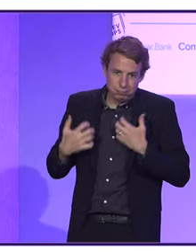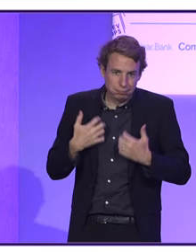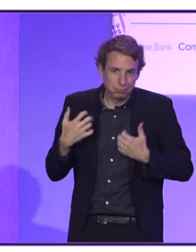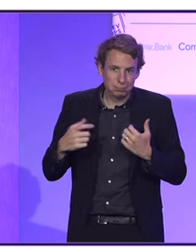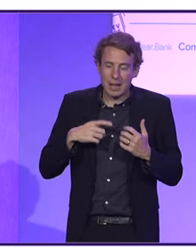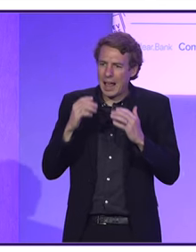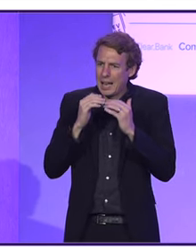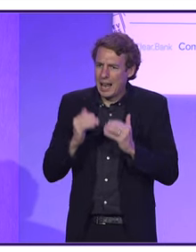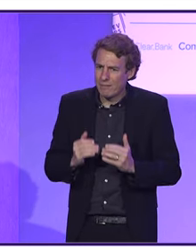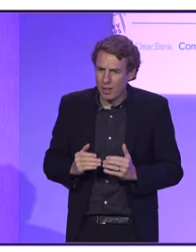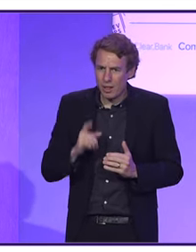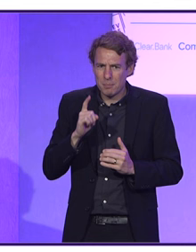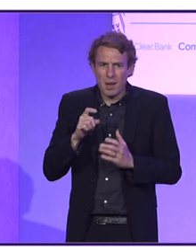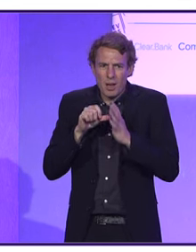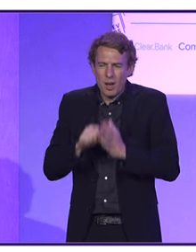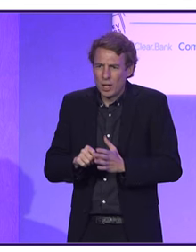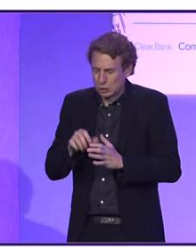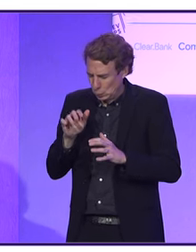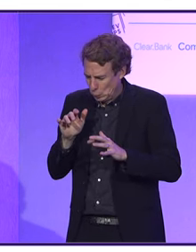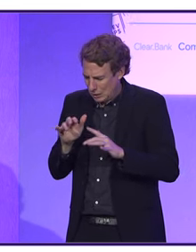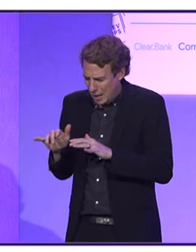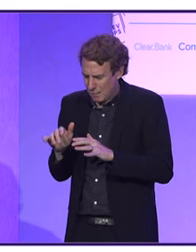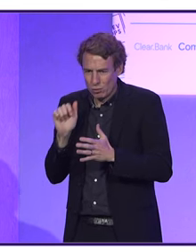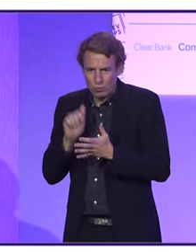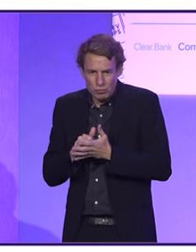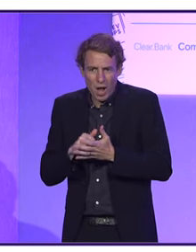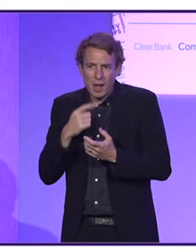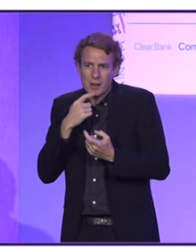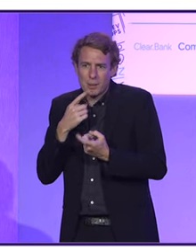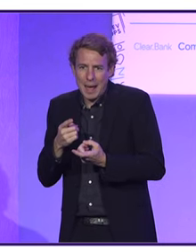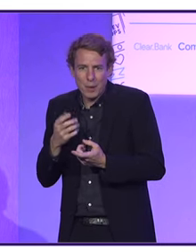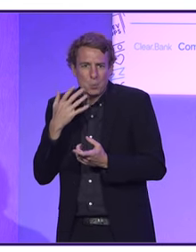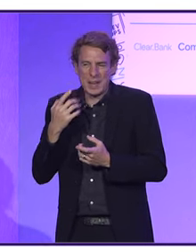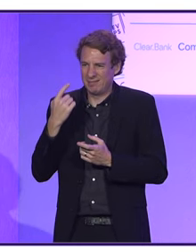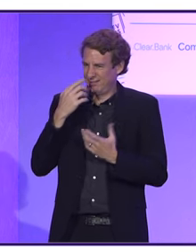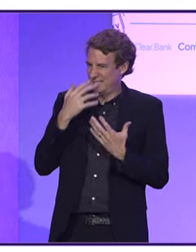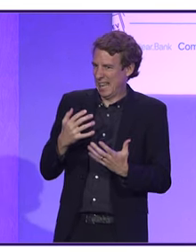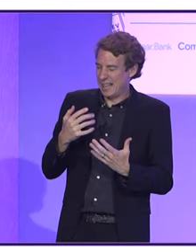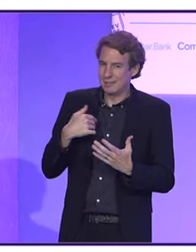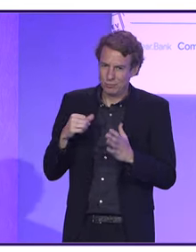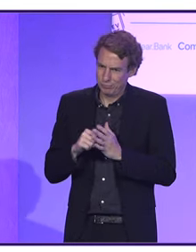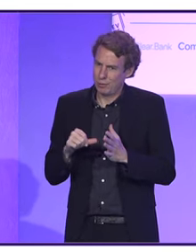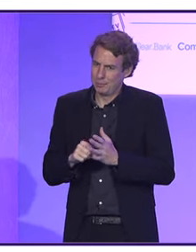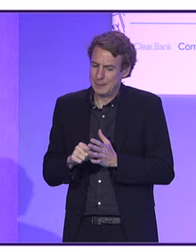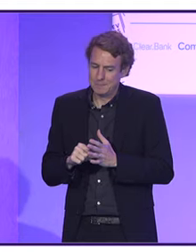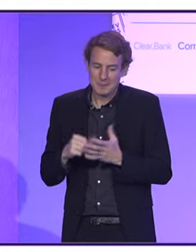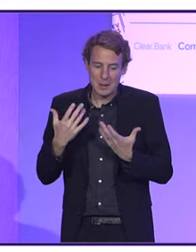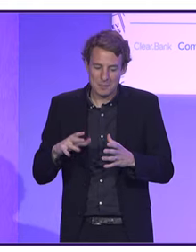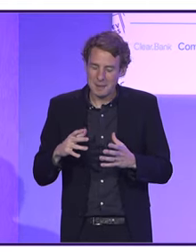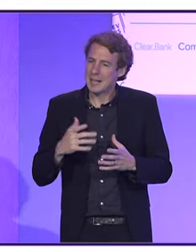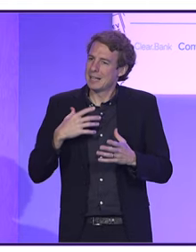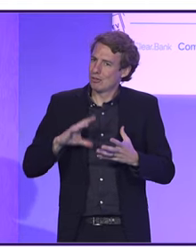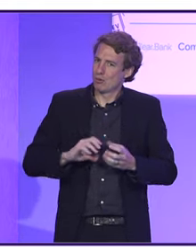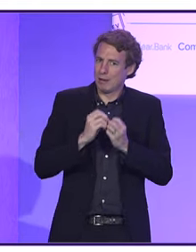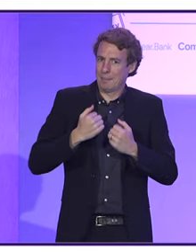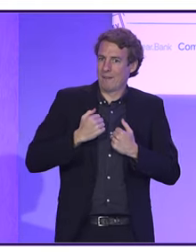really difficult to type the exact right command when you're like 10 years old. So this was problematic. And so I made my first computer program,